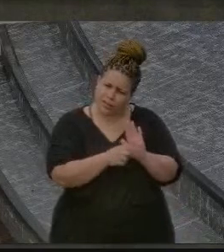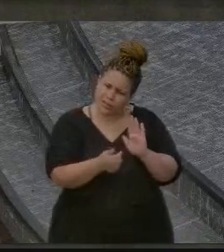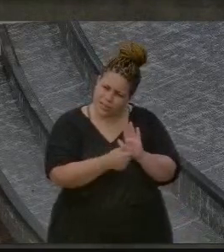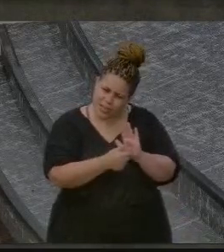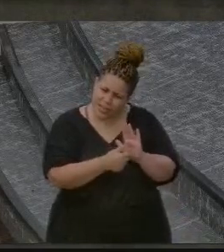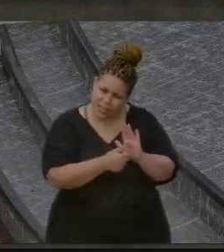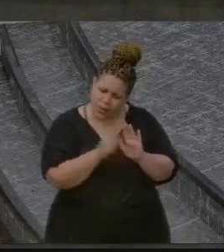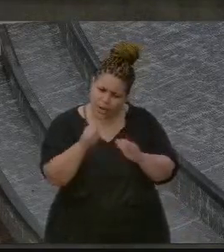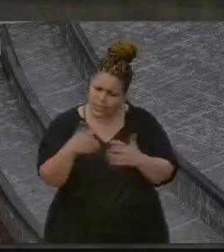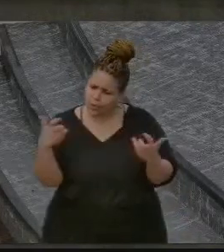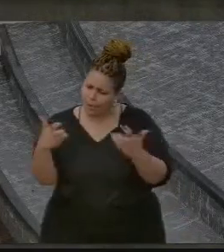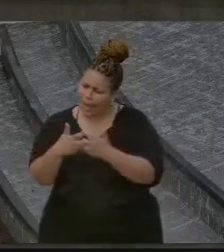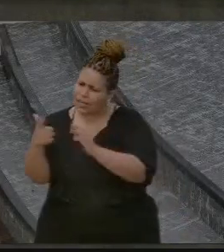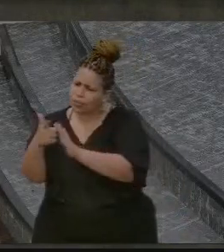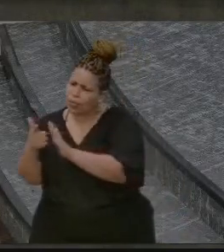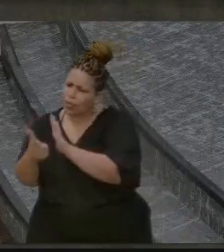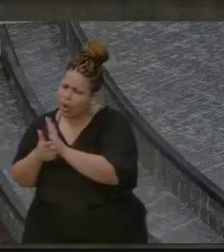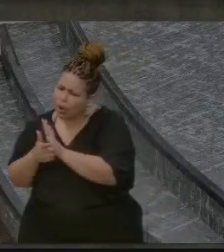law says.